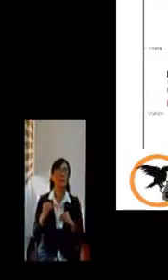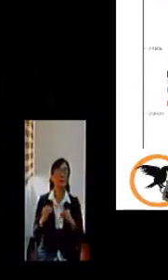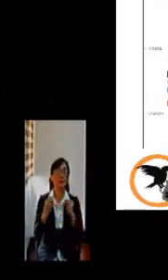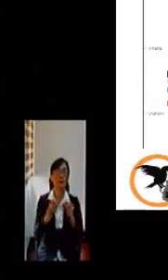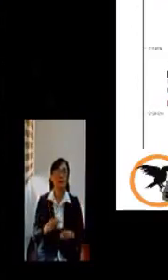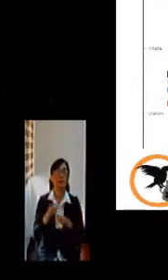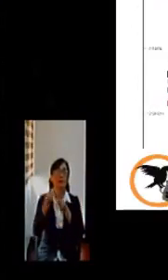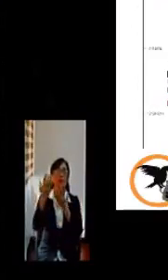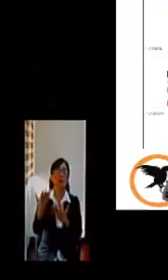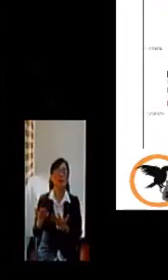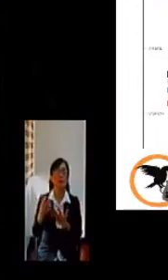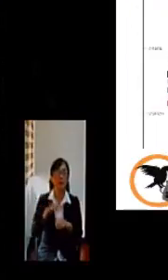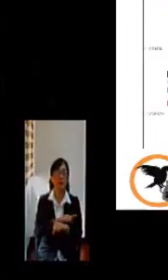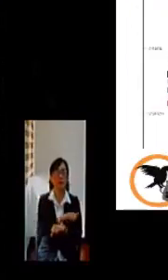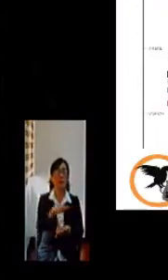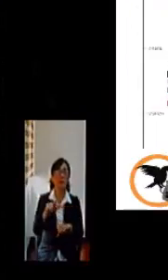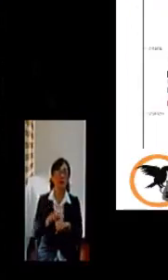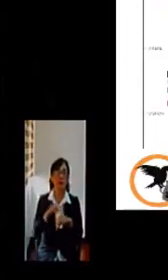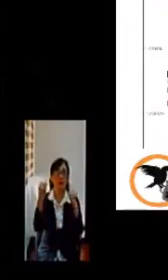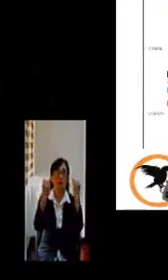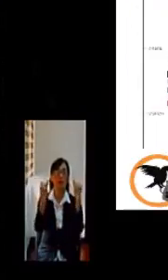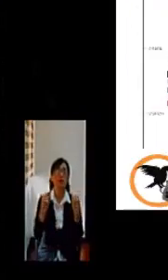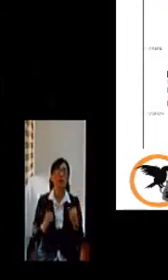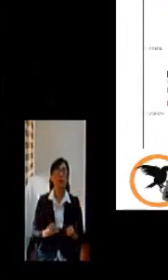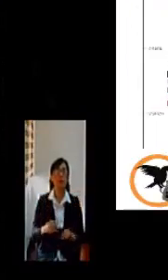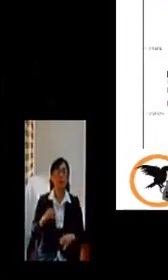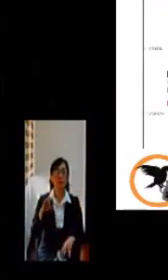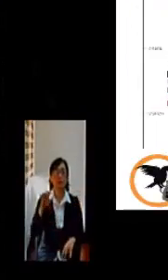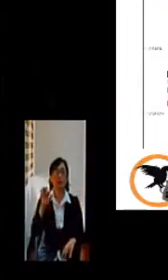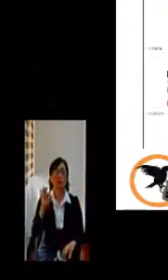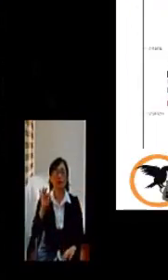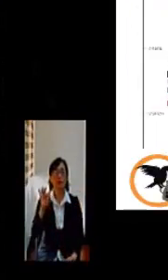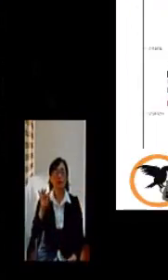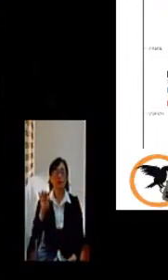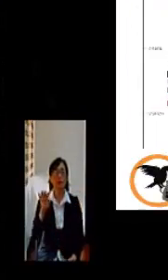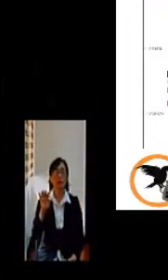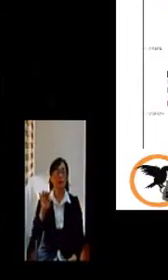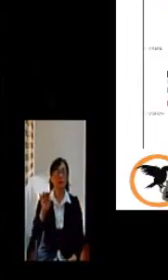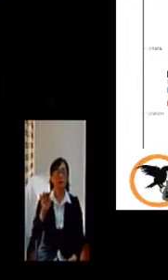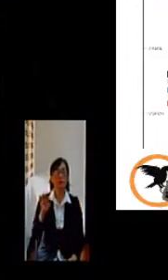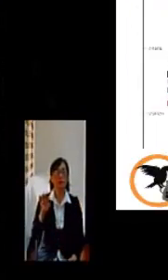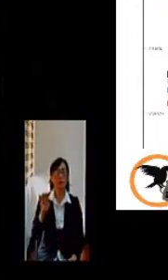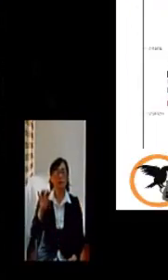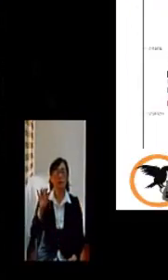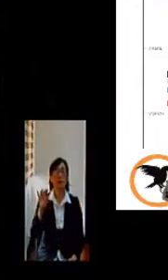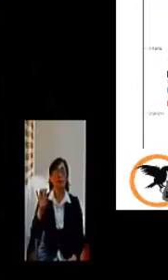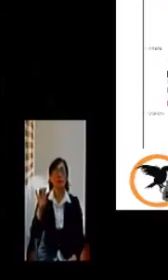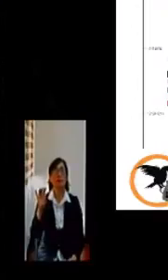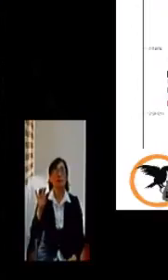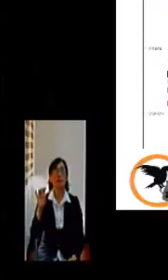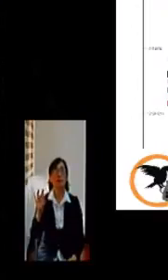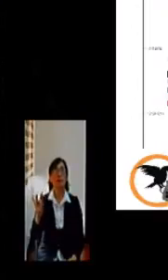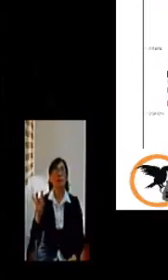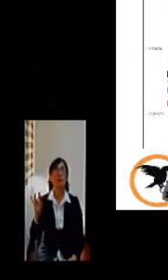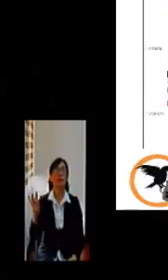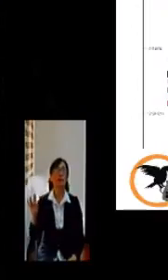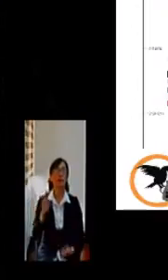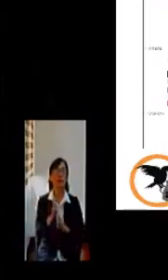the Landsat image of 1988 and the 1988 bioclimatic data that we got from